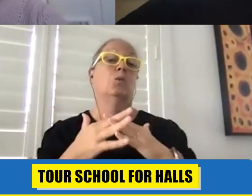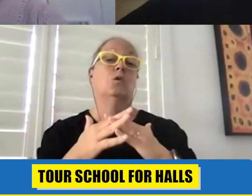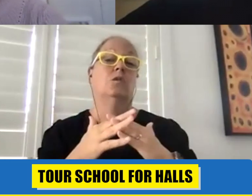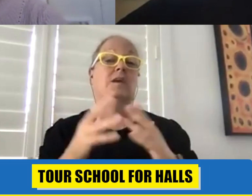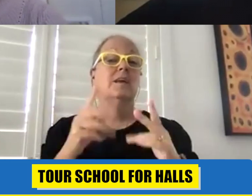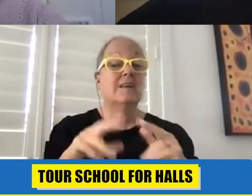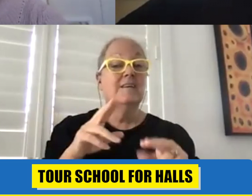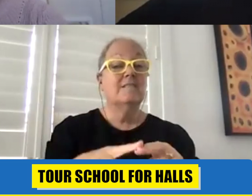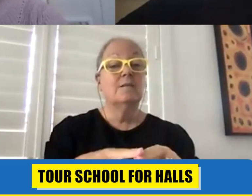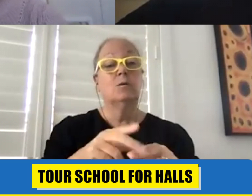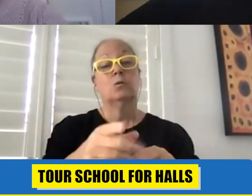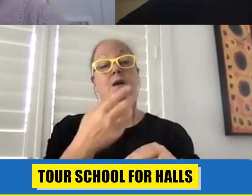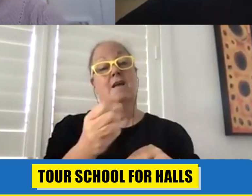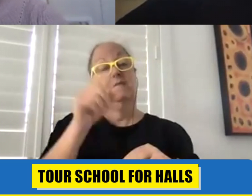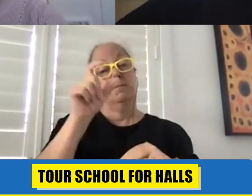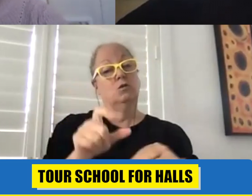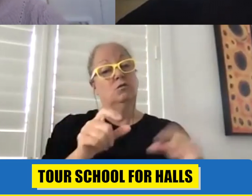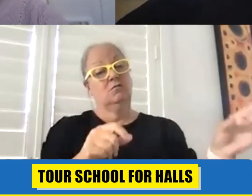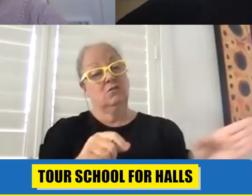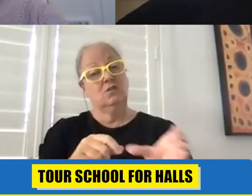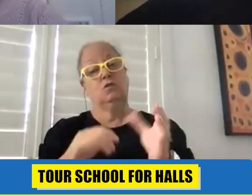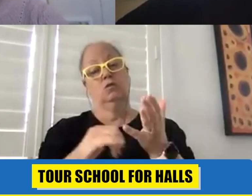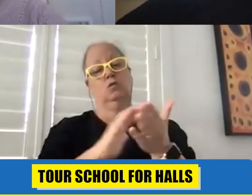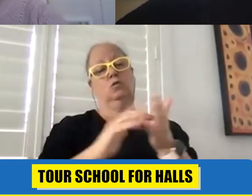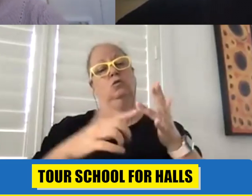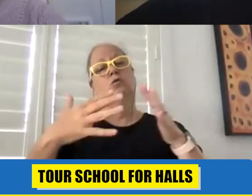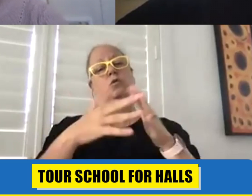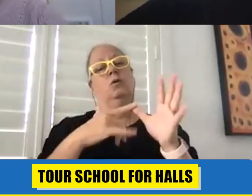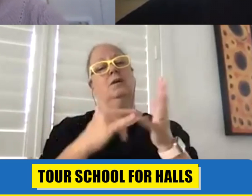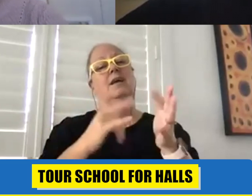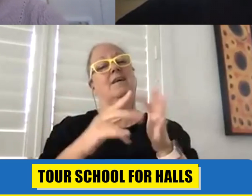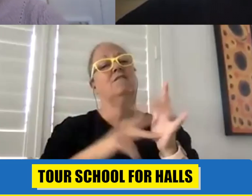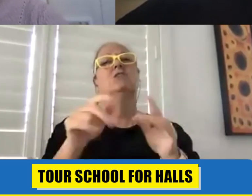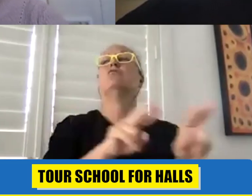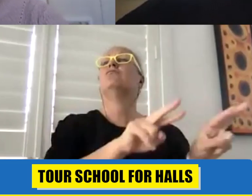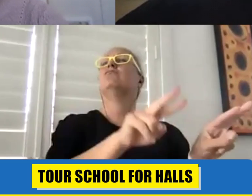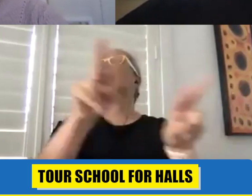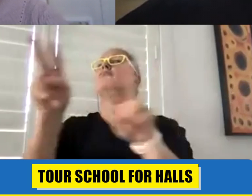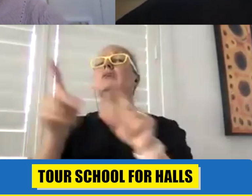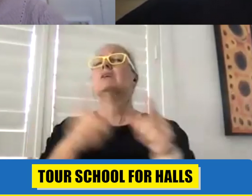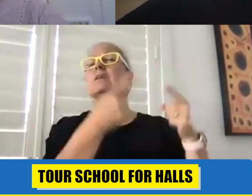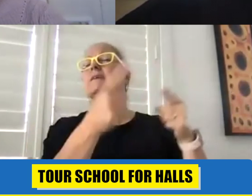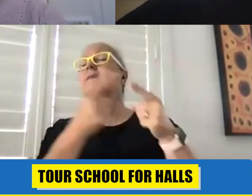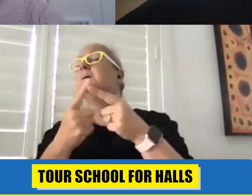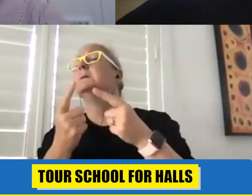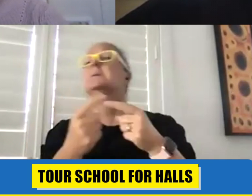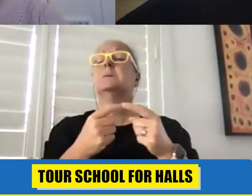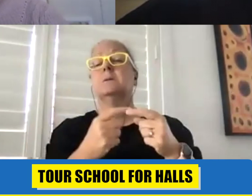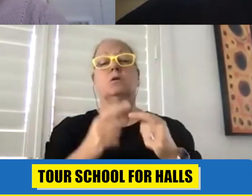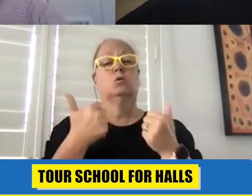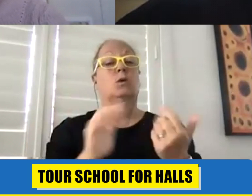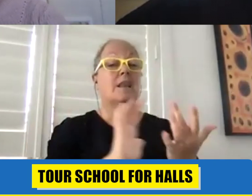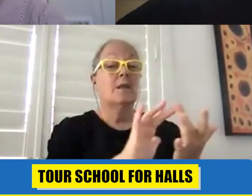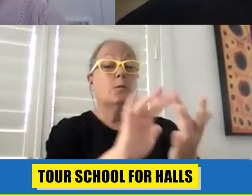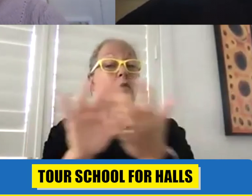you can get someone into Showcase Victoria, lots of ideas, and it's a great networking opportunity. You